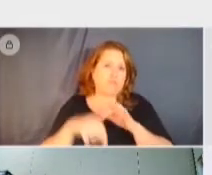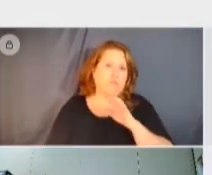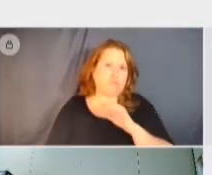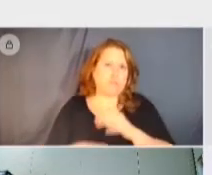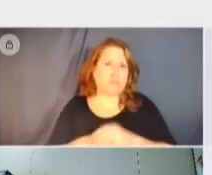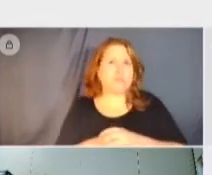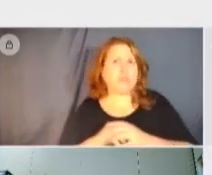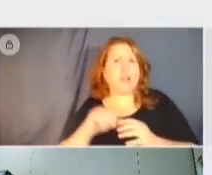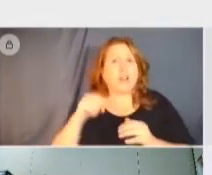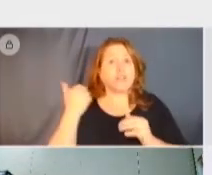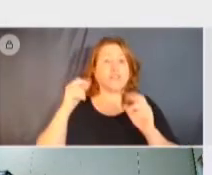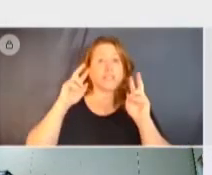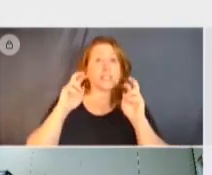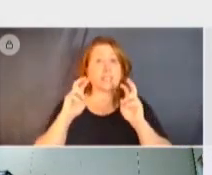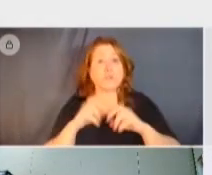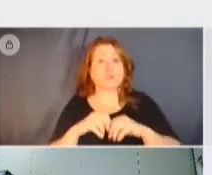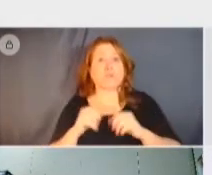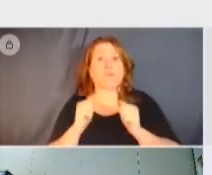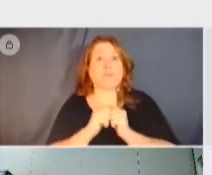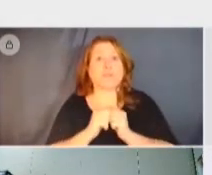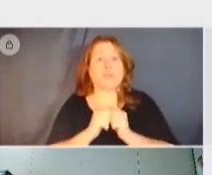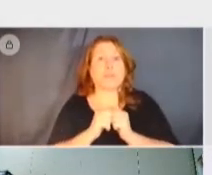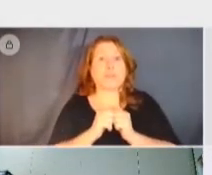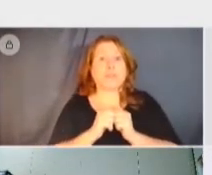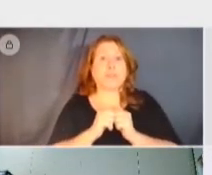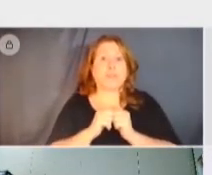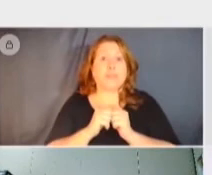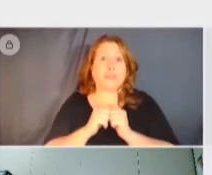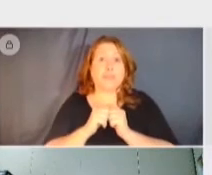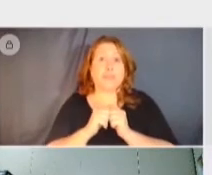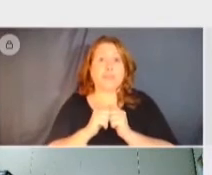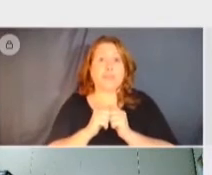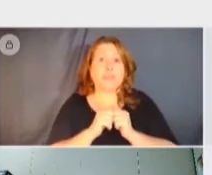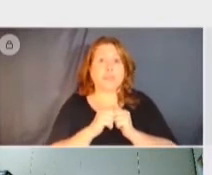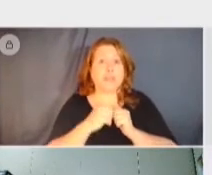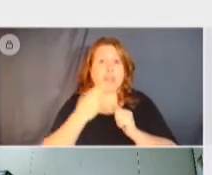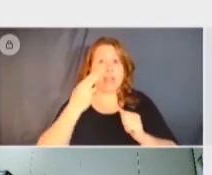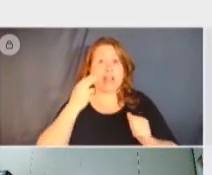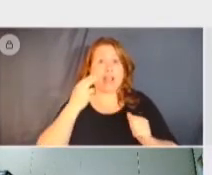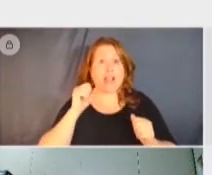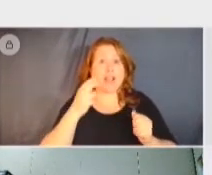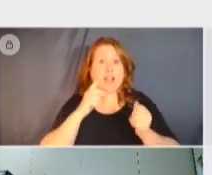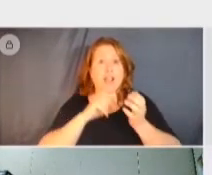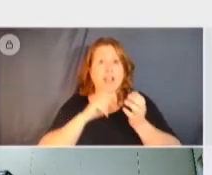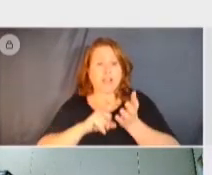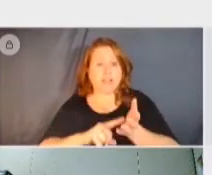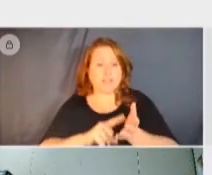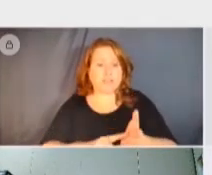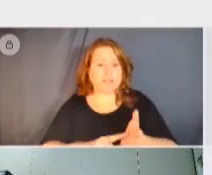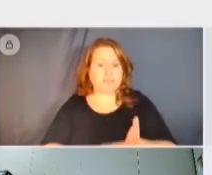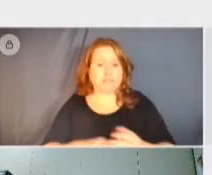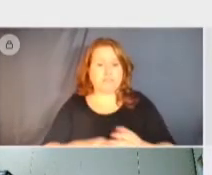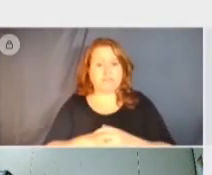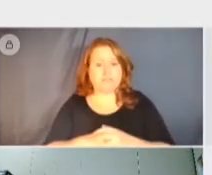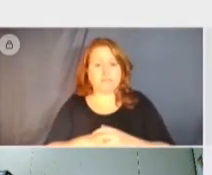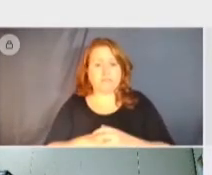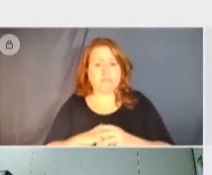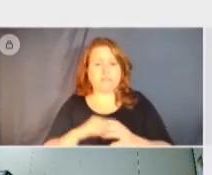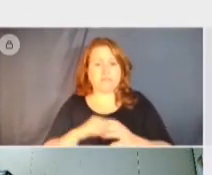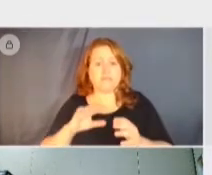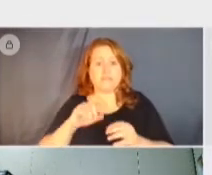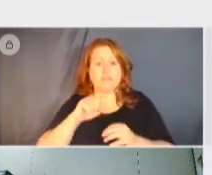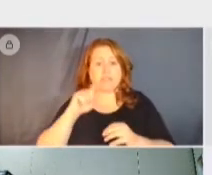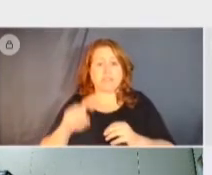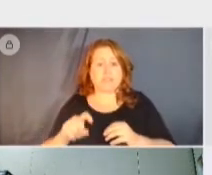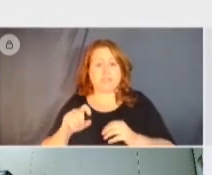an issue with regard to hash checking that was first raised by the Texas Secretary of State back in September of 2020.